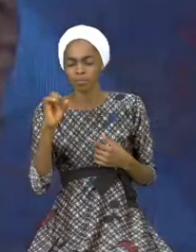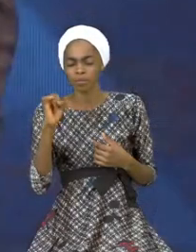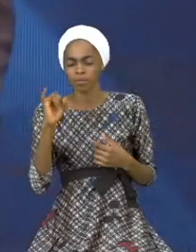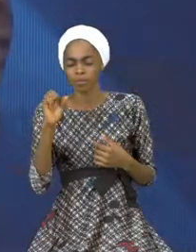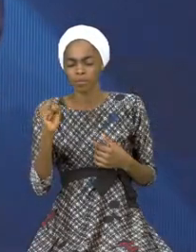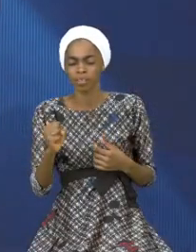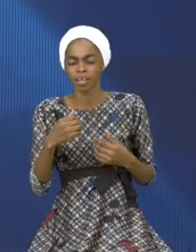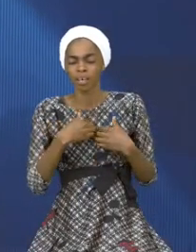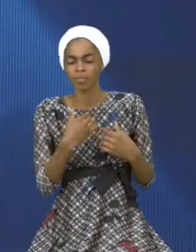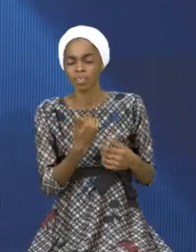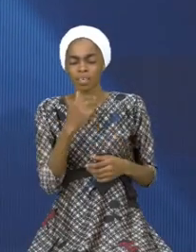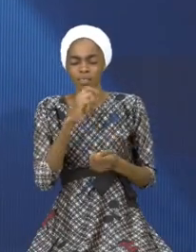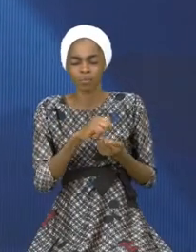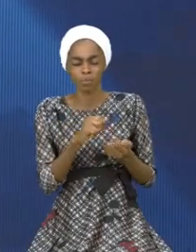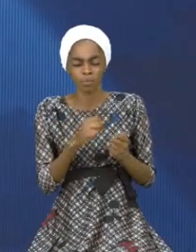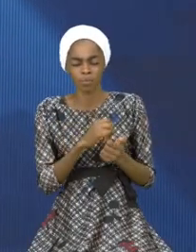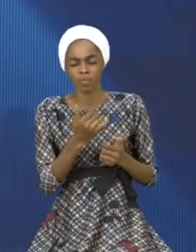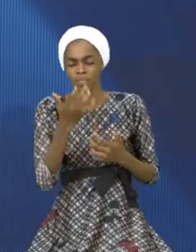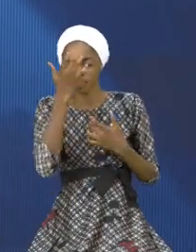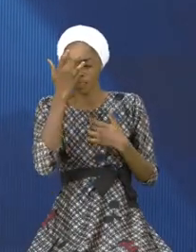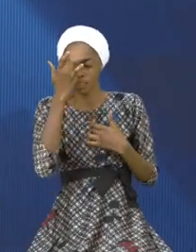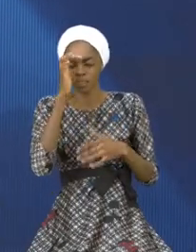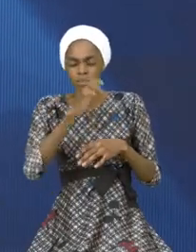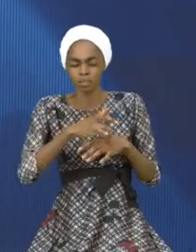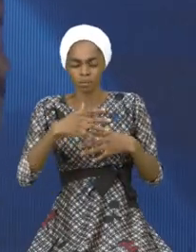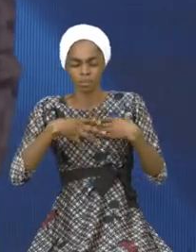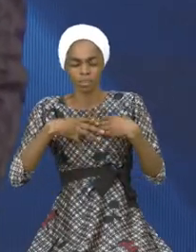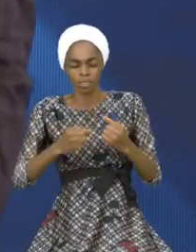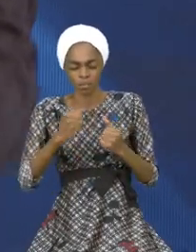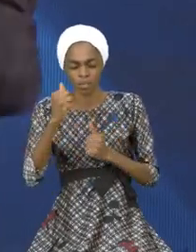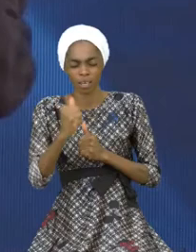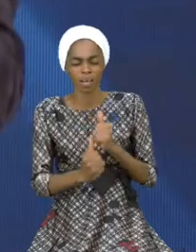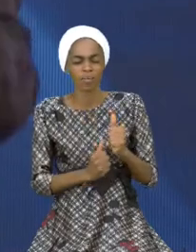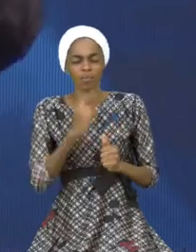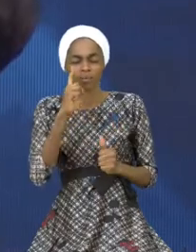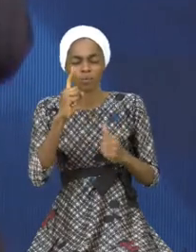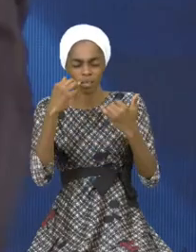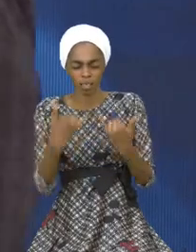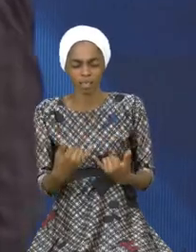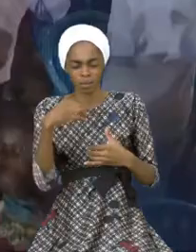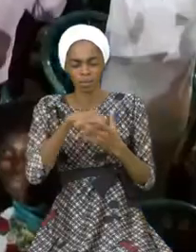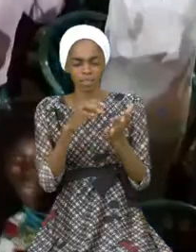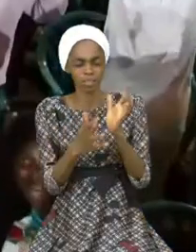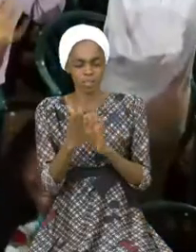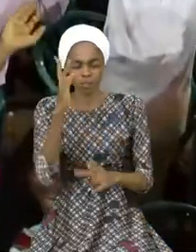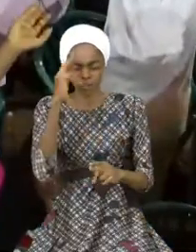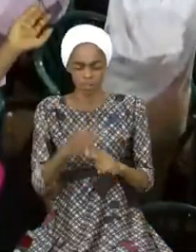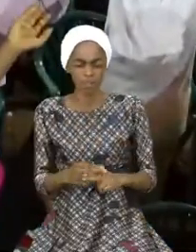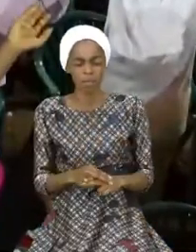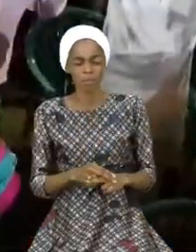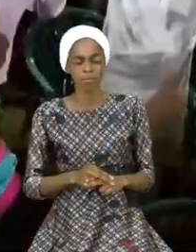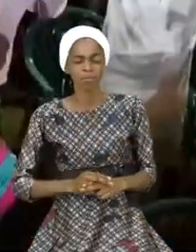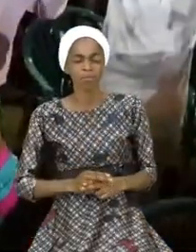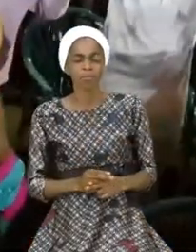any disease. Touch, heal everyone now in Jesus' name.